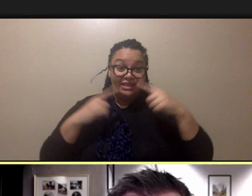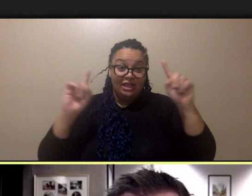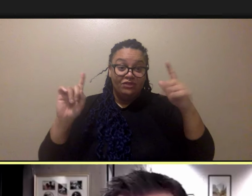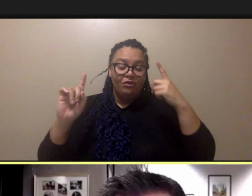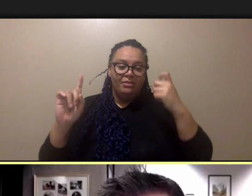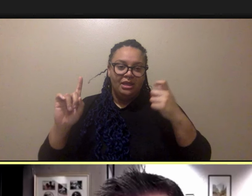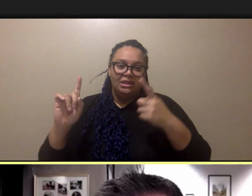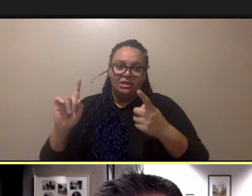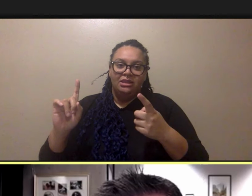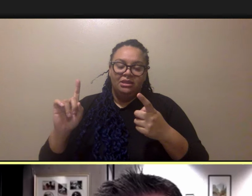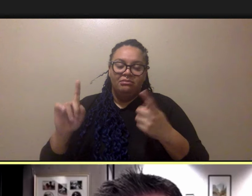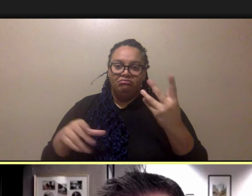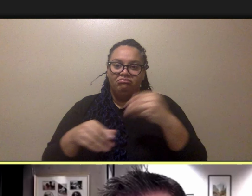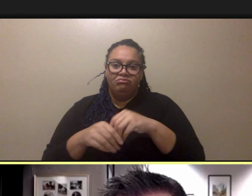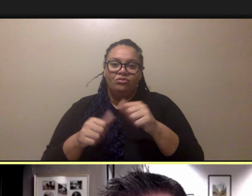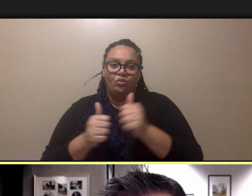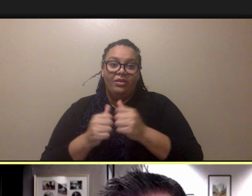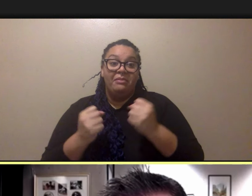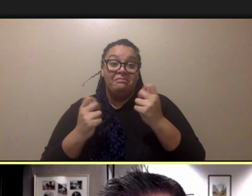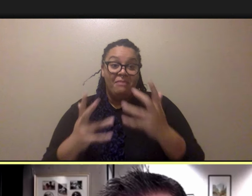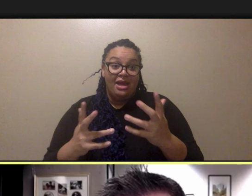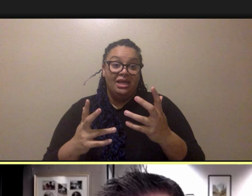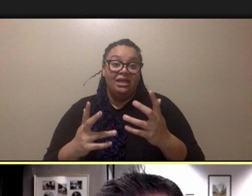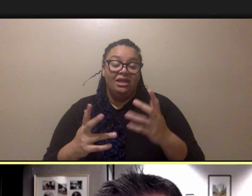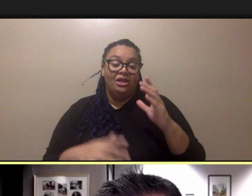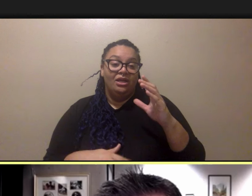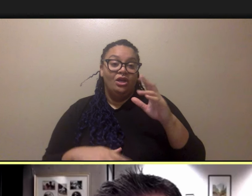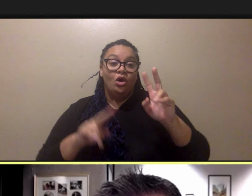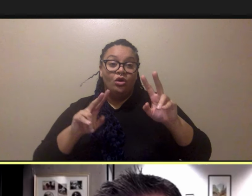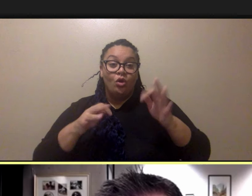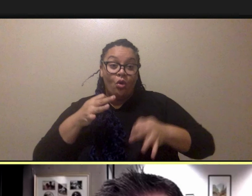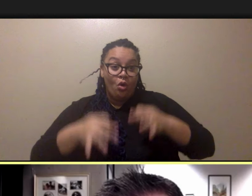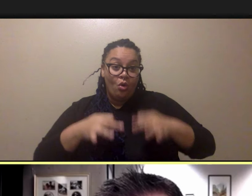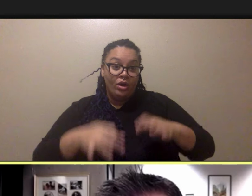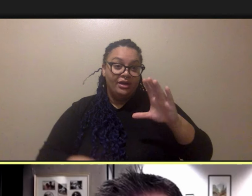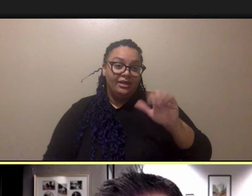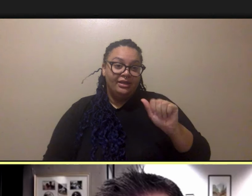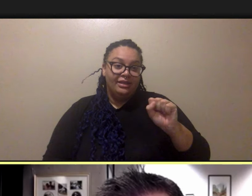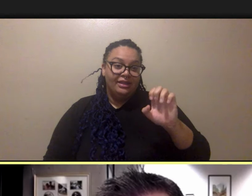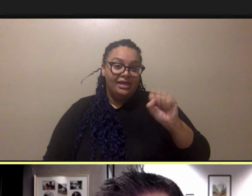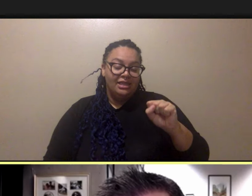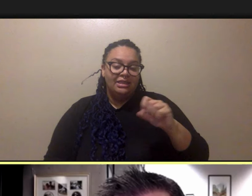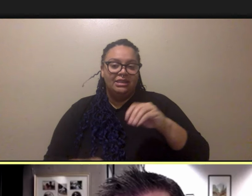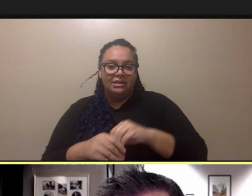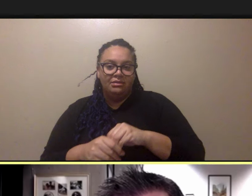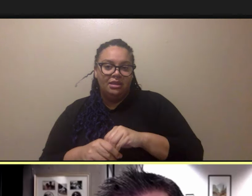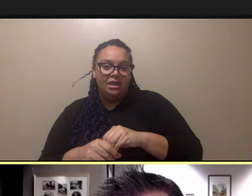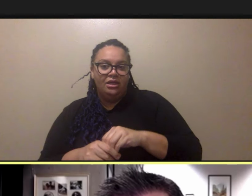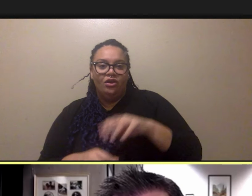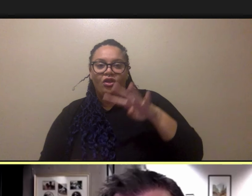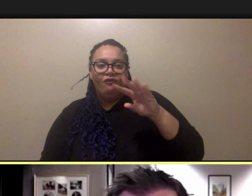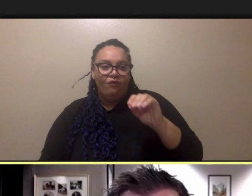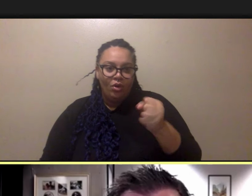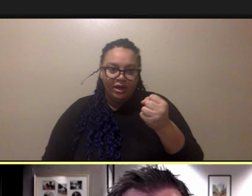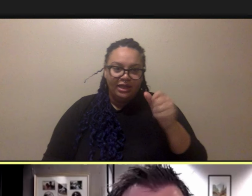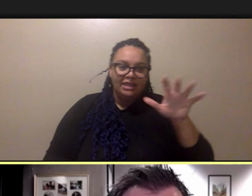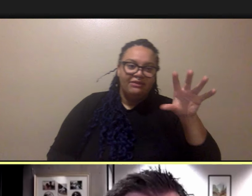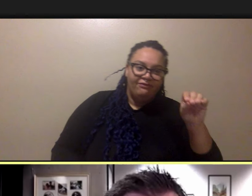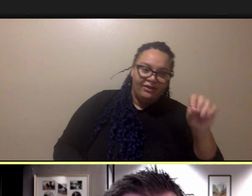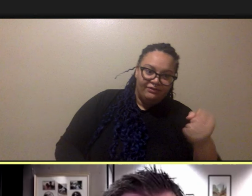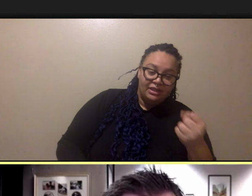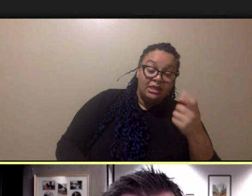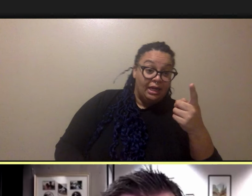show up in the Virginia court records in the 1630s, 40s, and 50s, where he actually